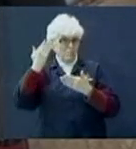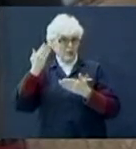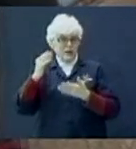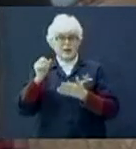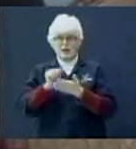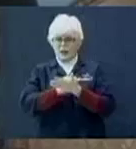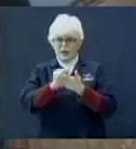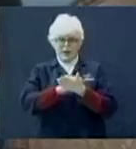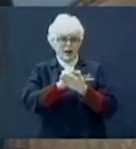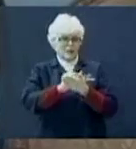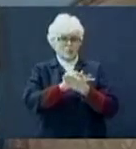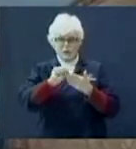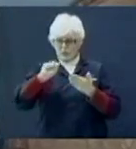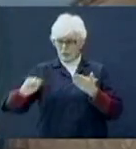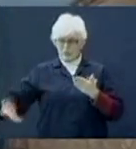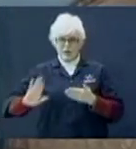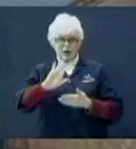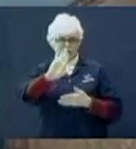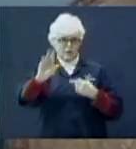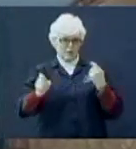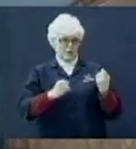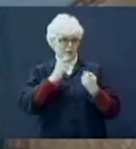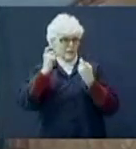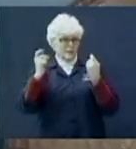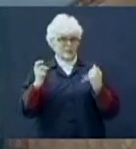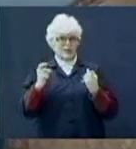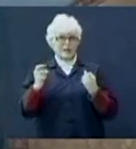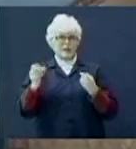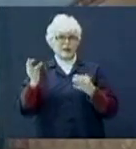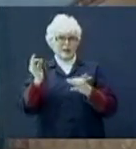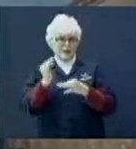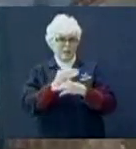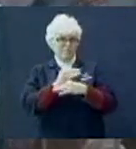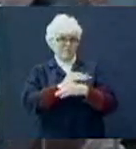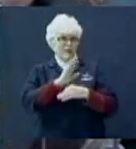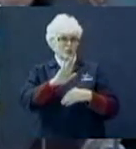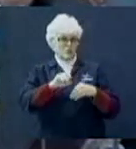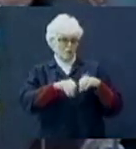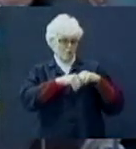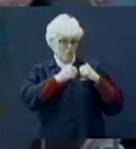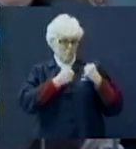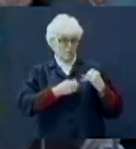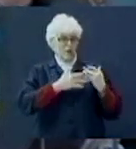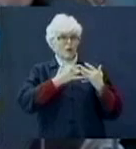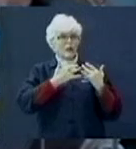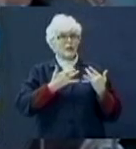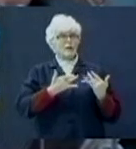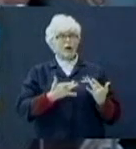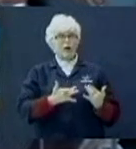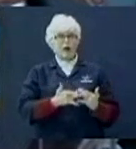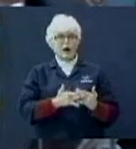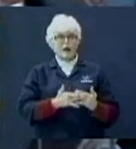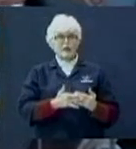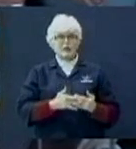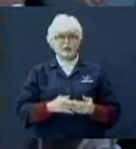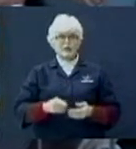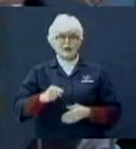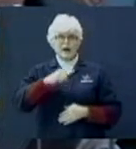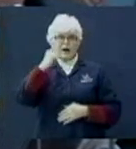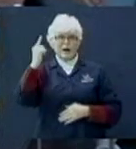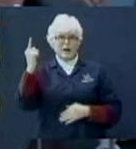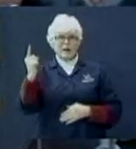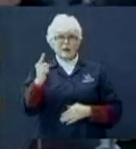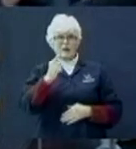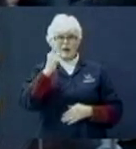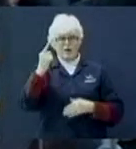wash away your sin and mend your broken heart. I'll always